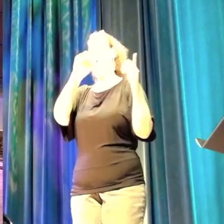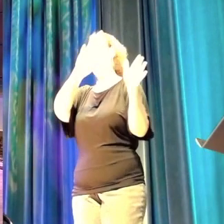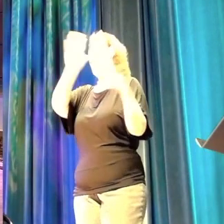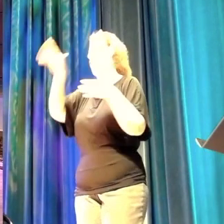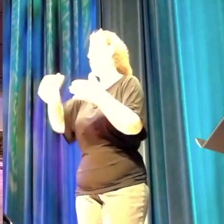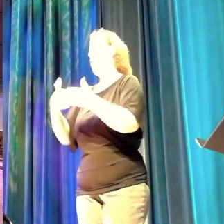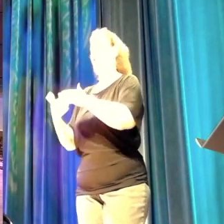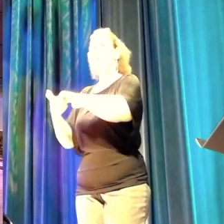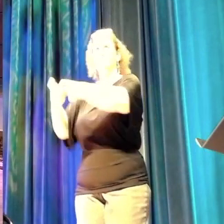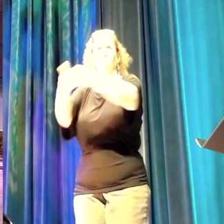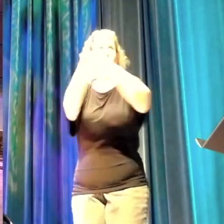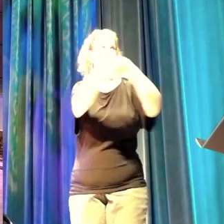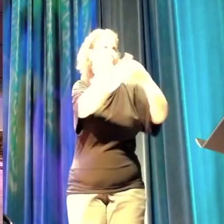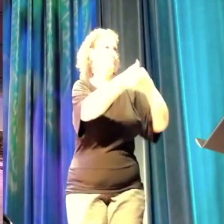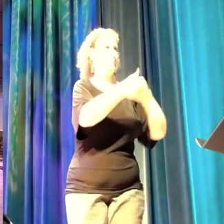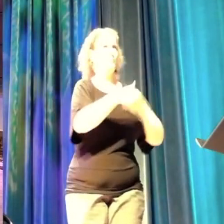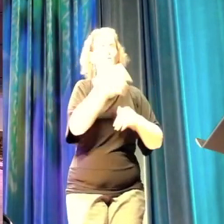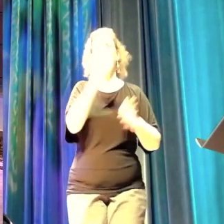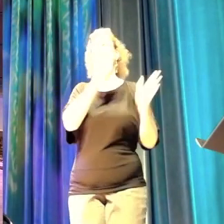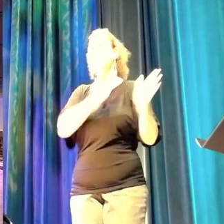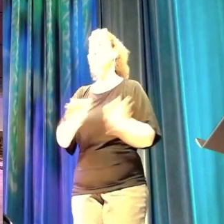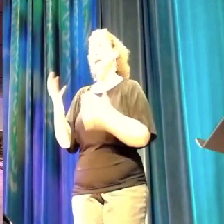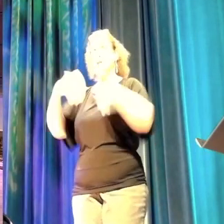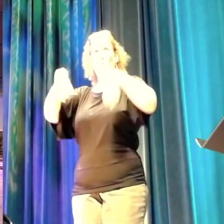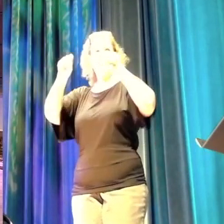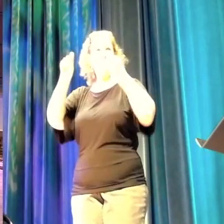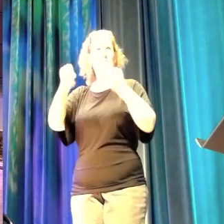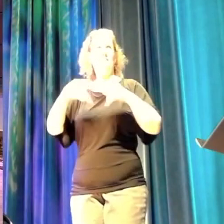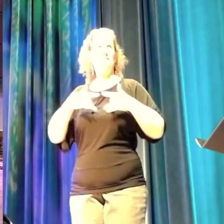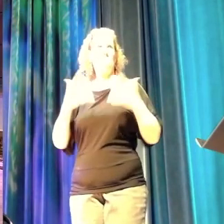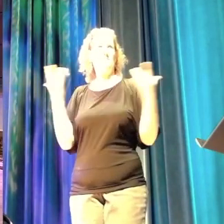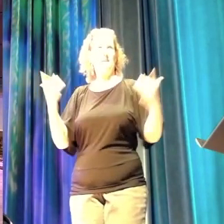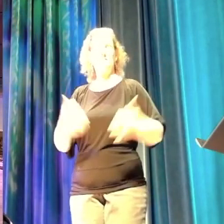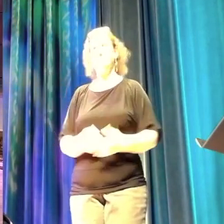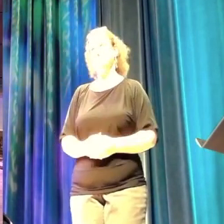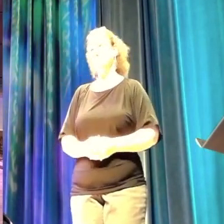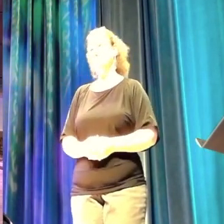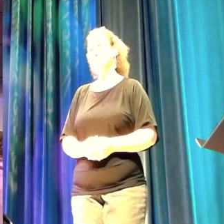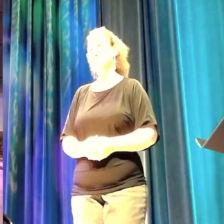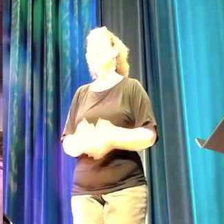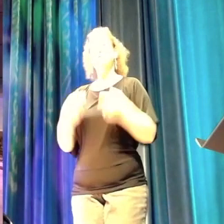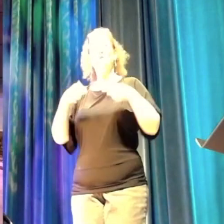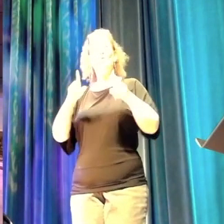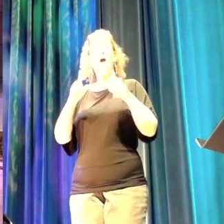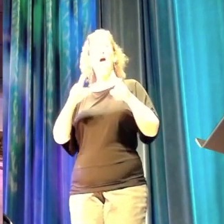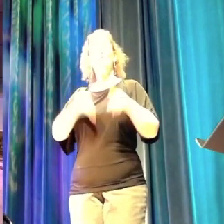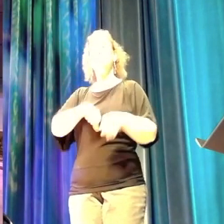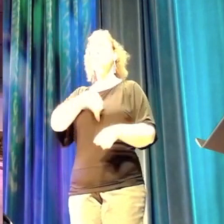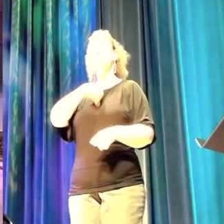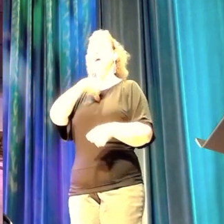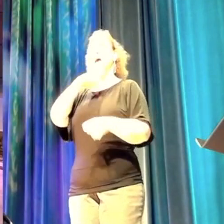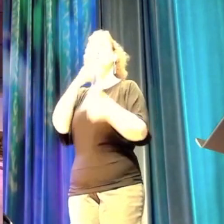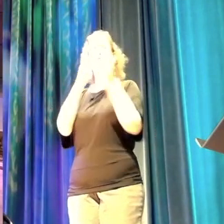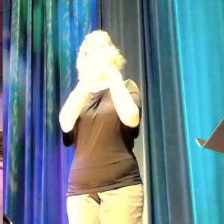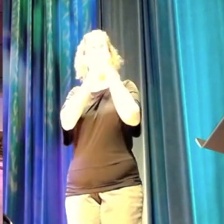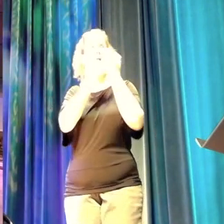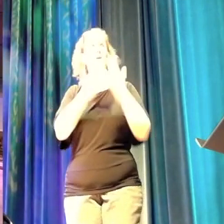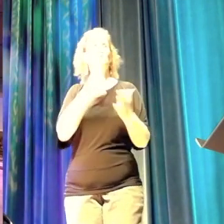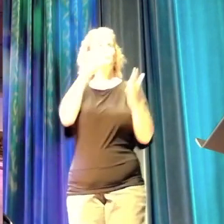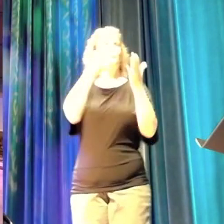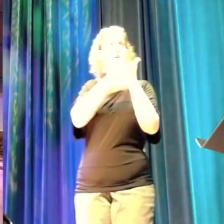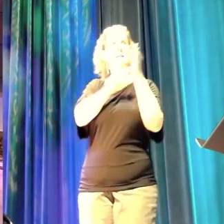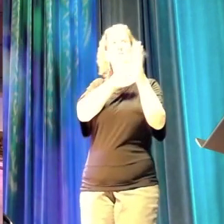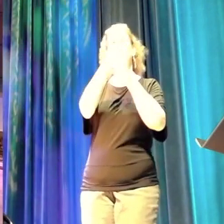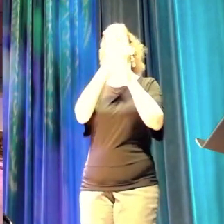our partners for planning and hosting this event. And while we're proud to sponsor and recognize the professionals in the